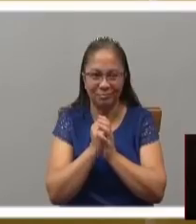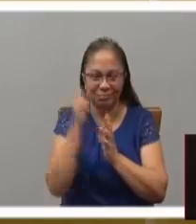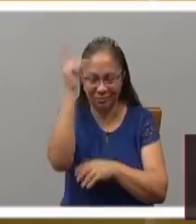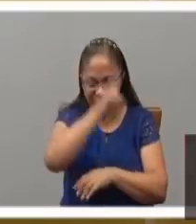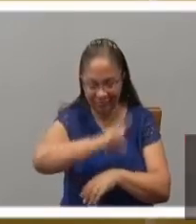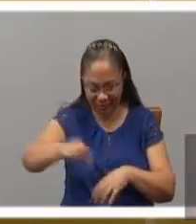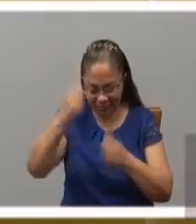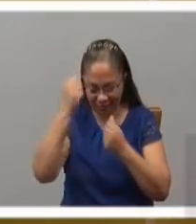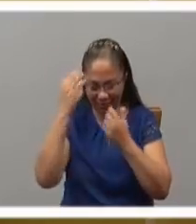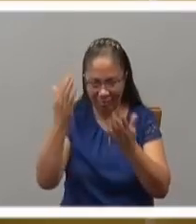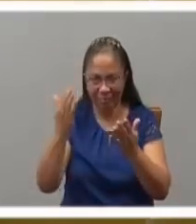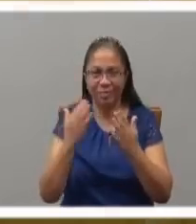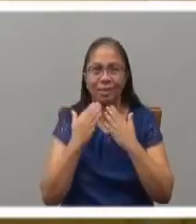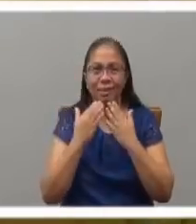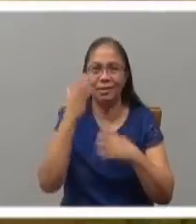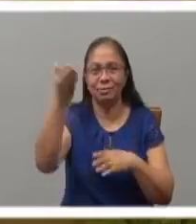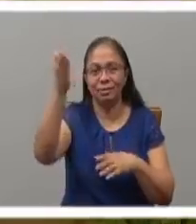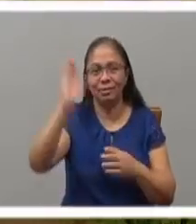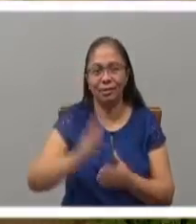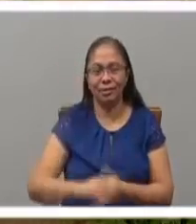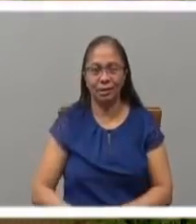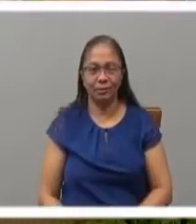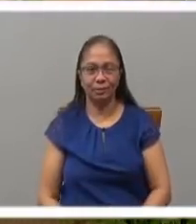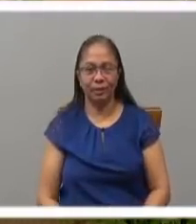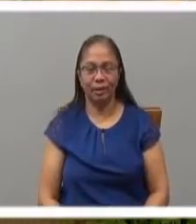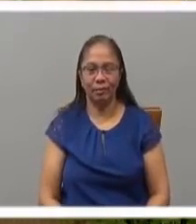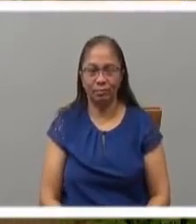word of the Lord. Thanks be to God.